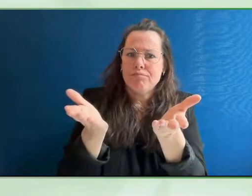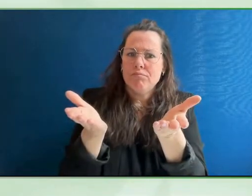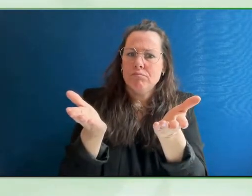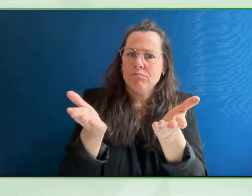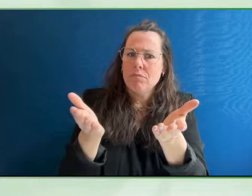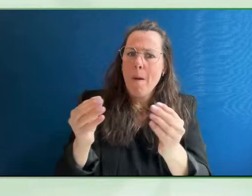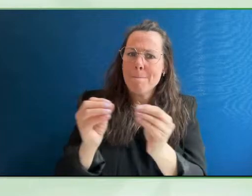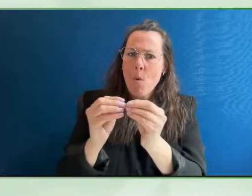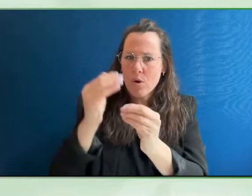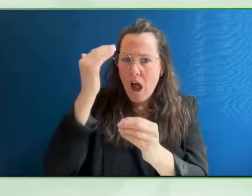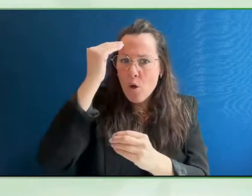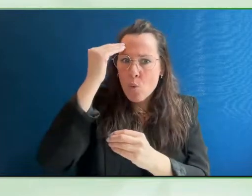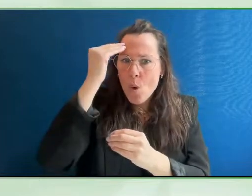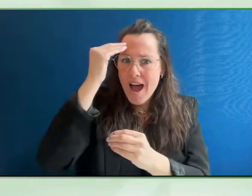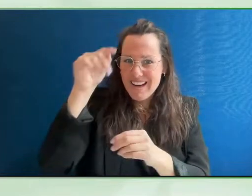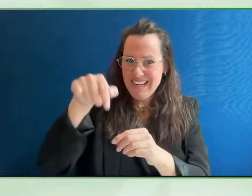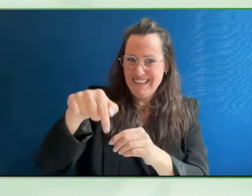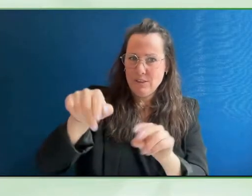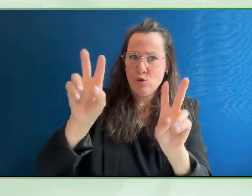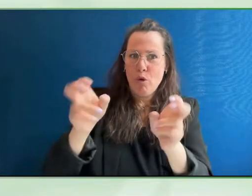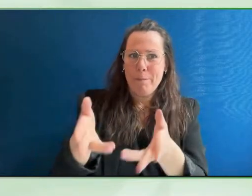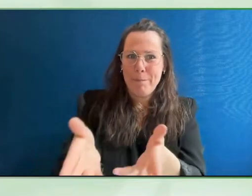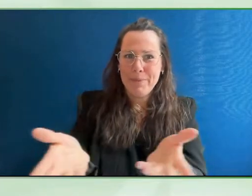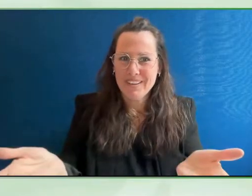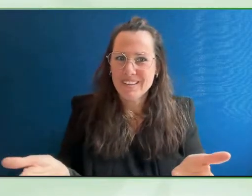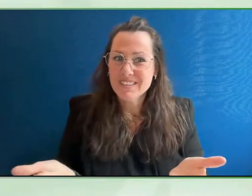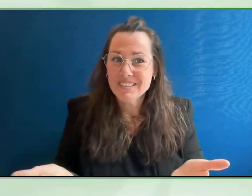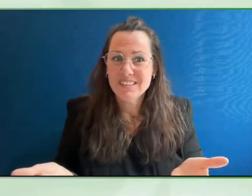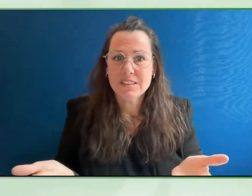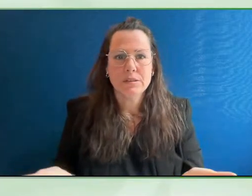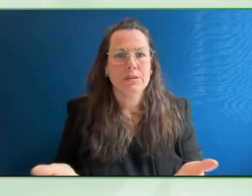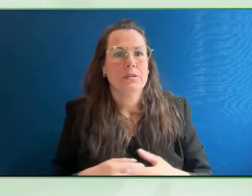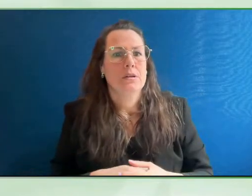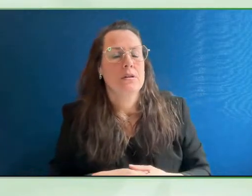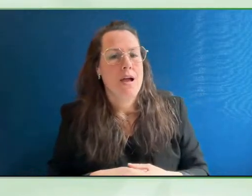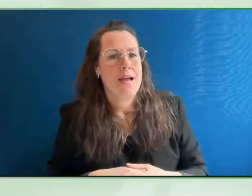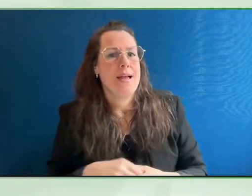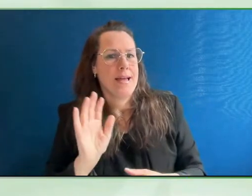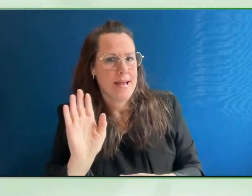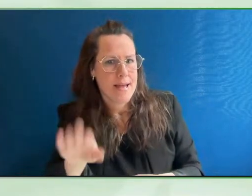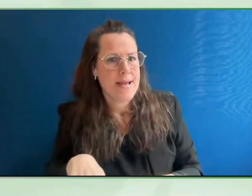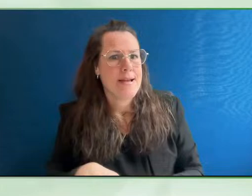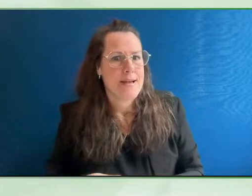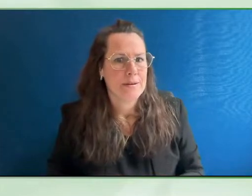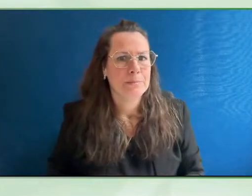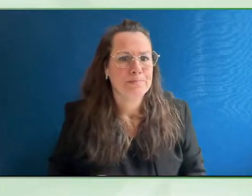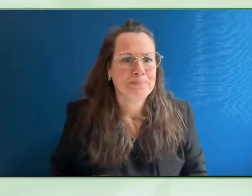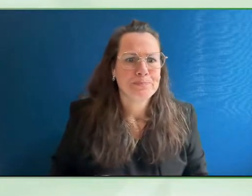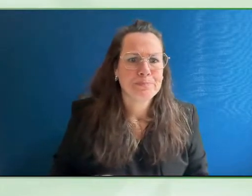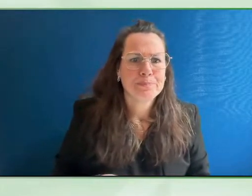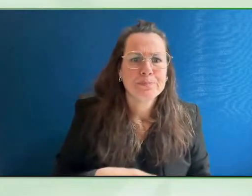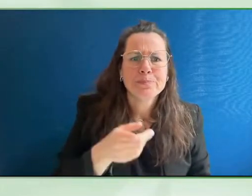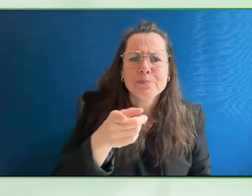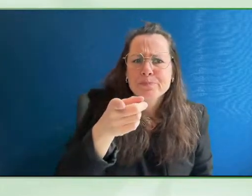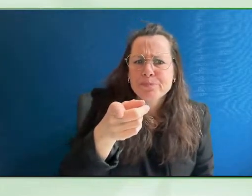And really, sometimes it's such a small change that is required. In this